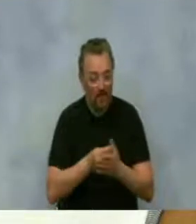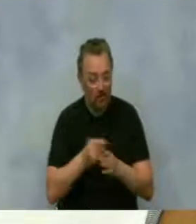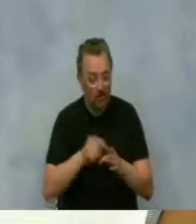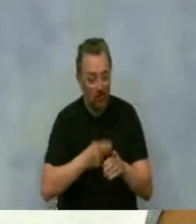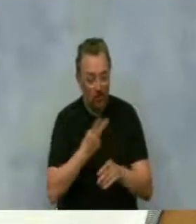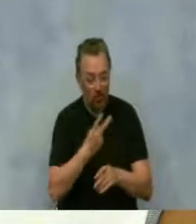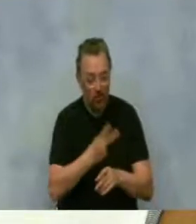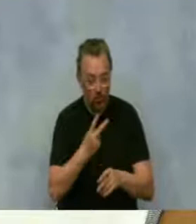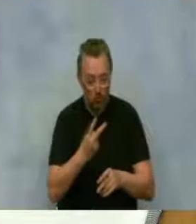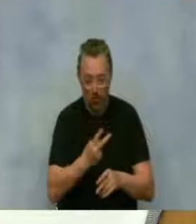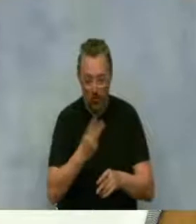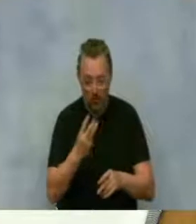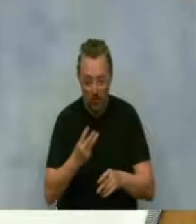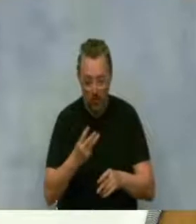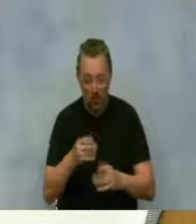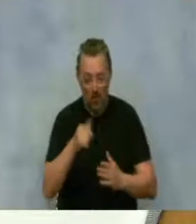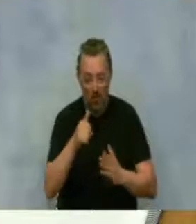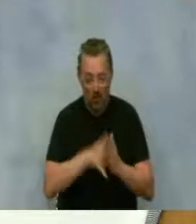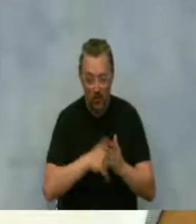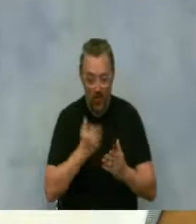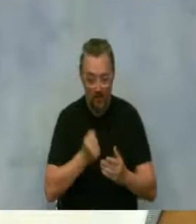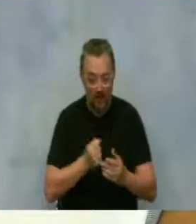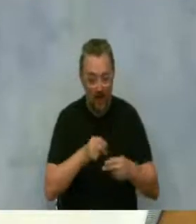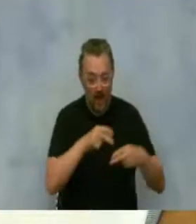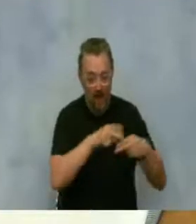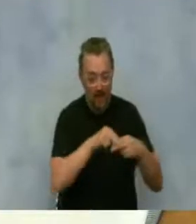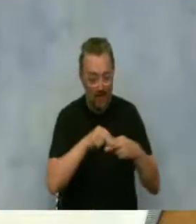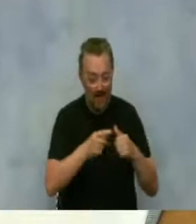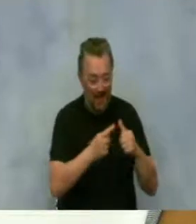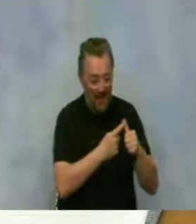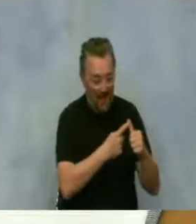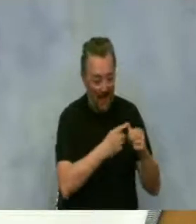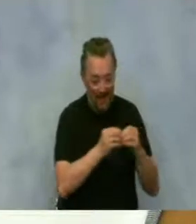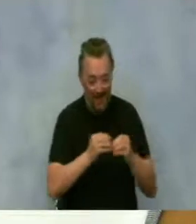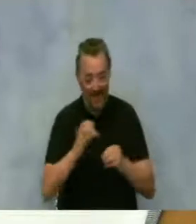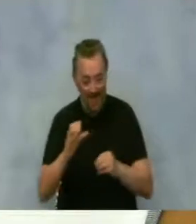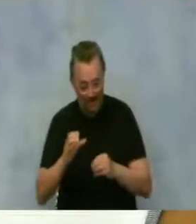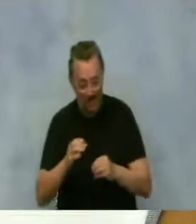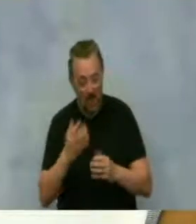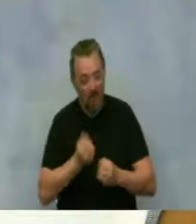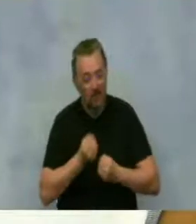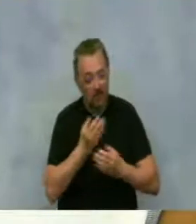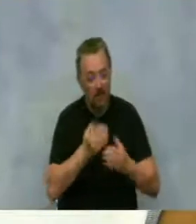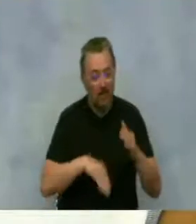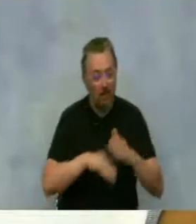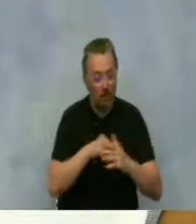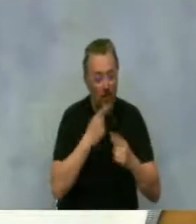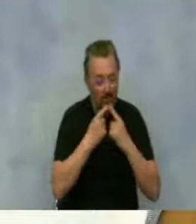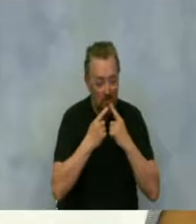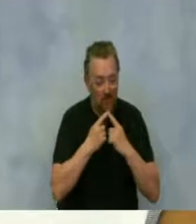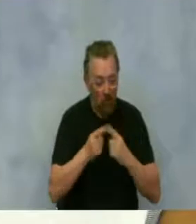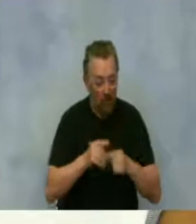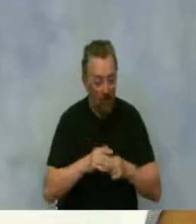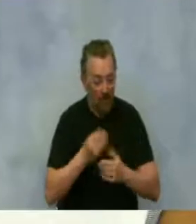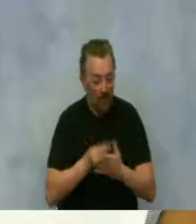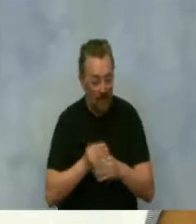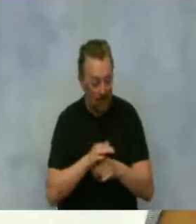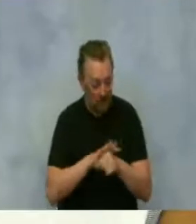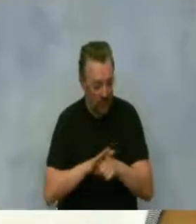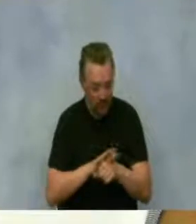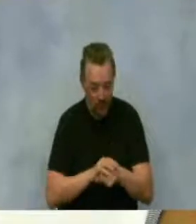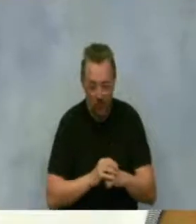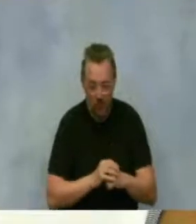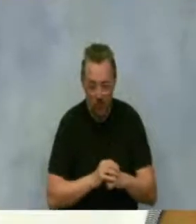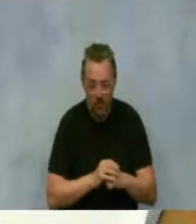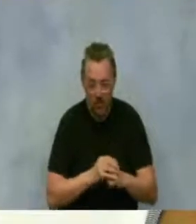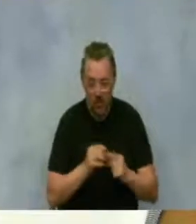22-23. The report contains appendices A through to C, which provides fuller details of the financial position. On